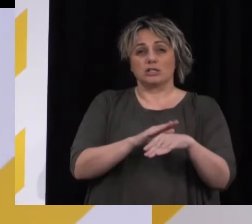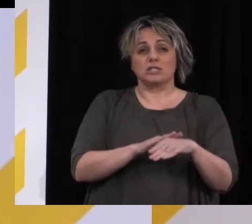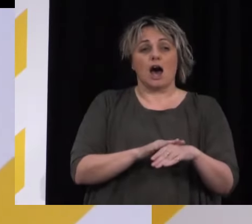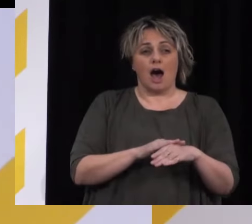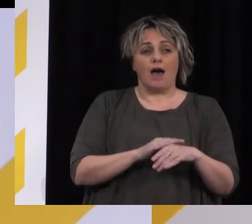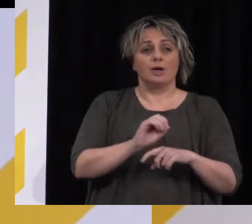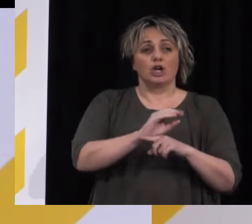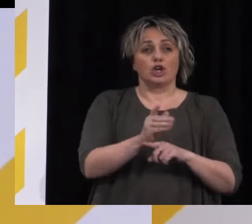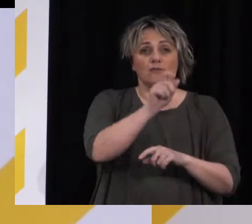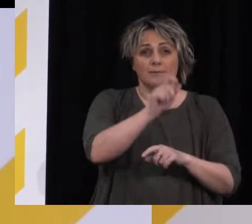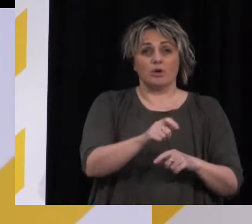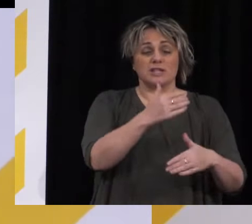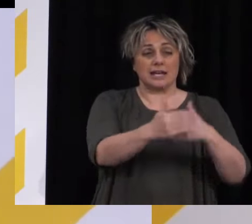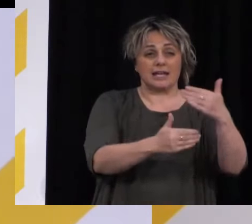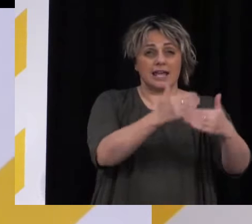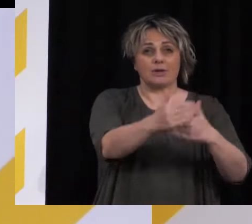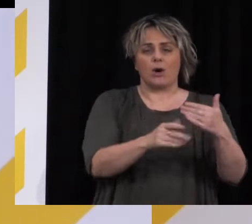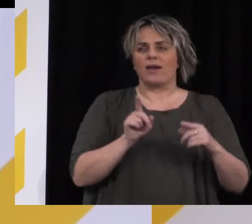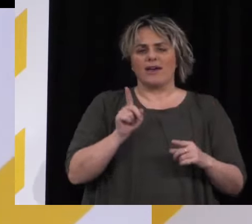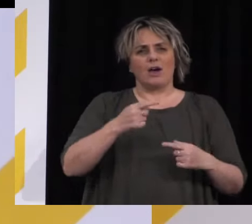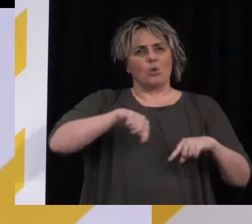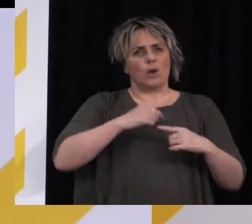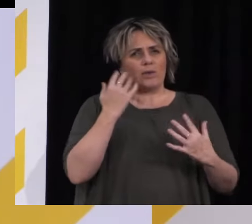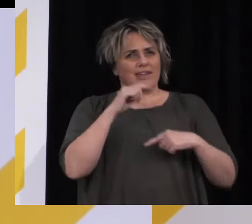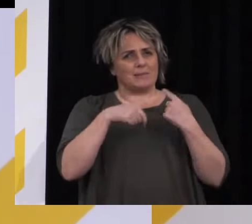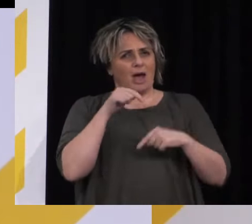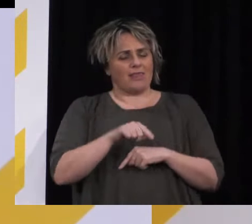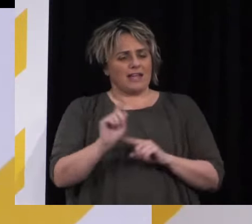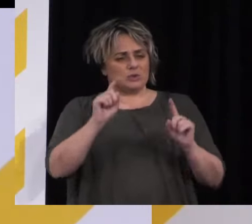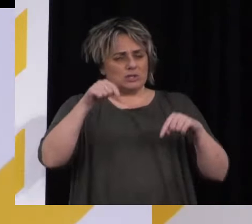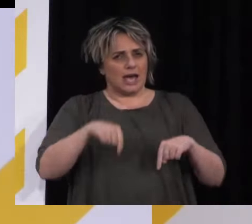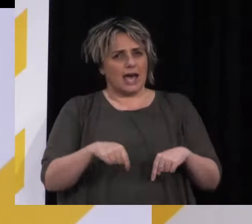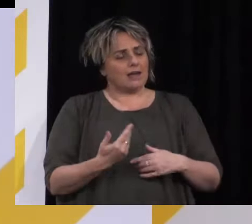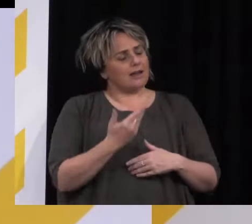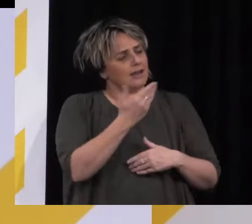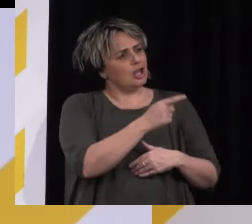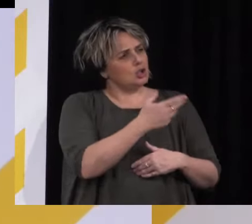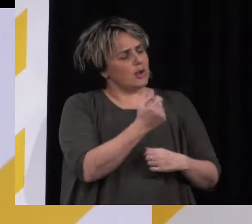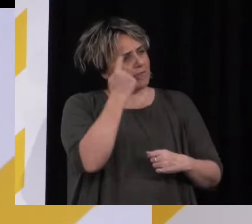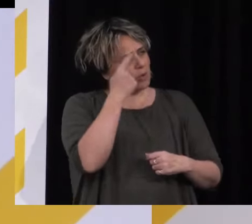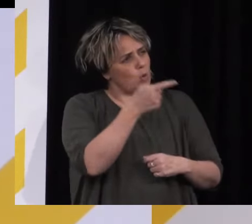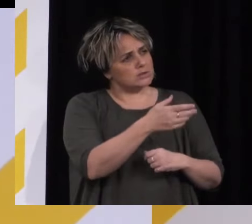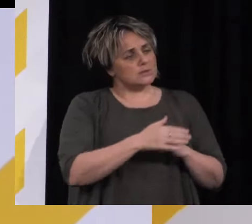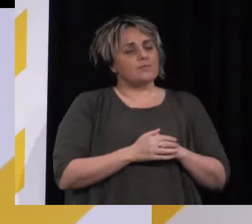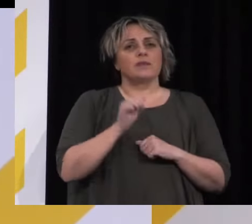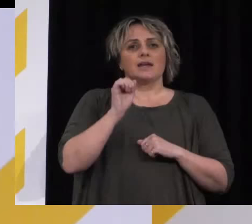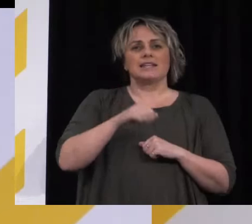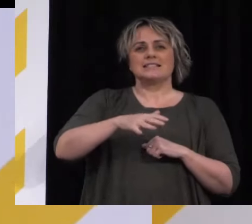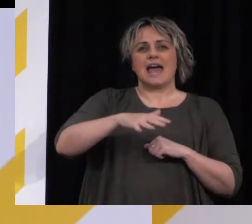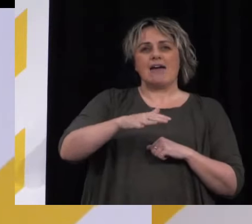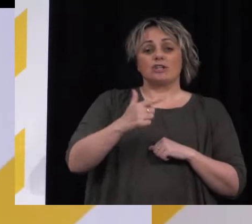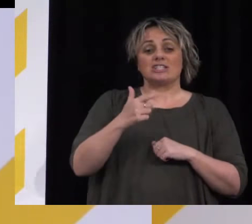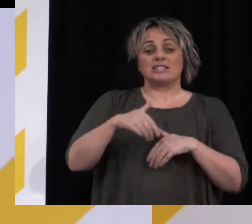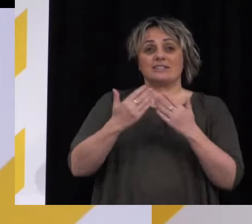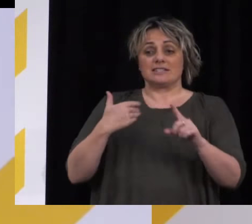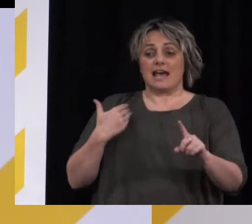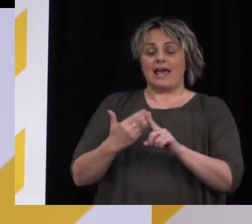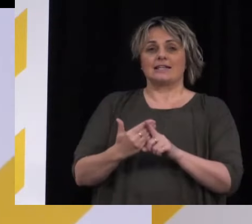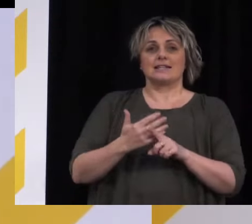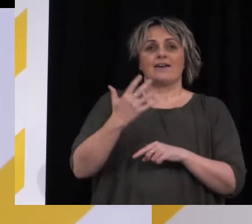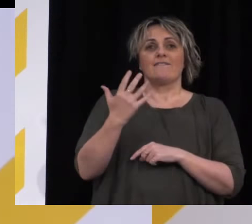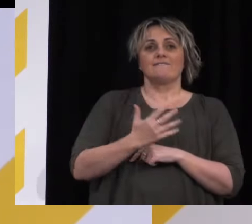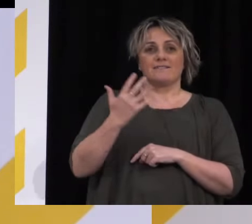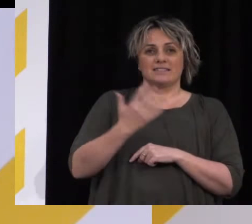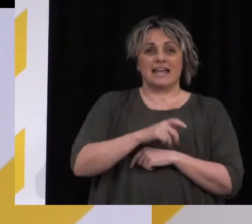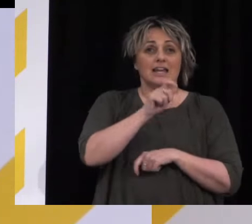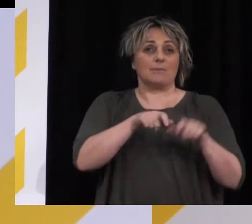Fair question. We were musing on this today. Dr. Bloomfield, you had some thoughts on this. Yeah, so the average the last 7 days was 15,